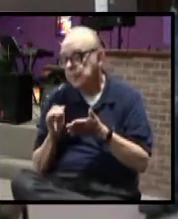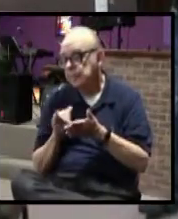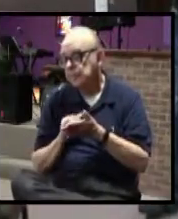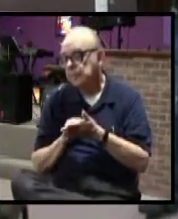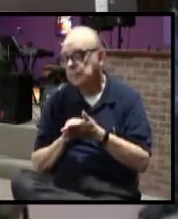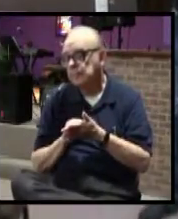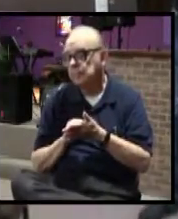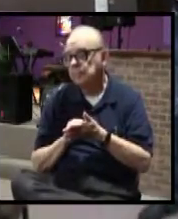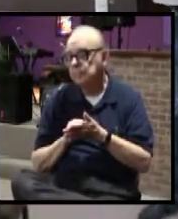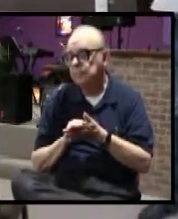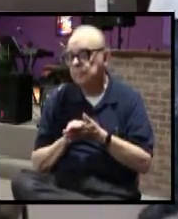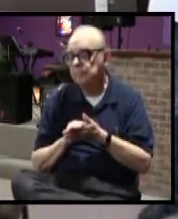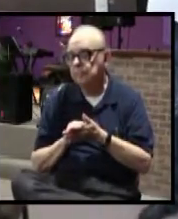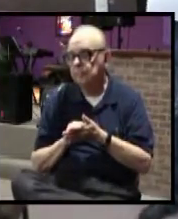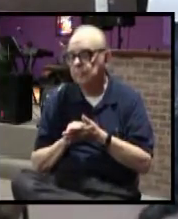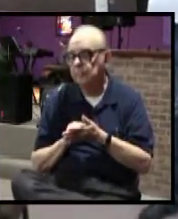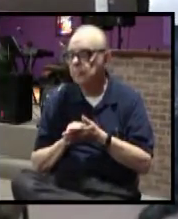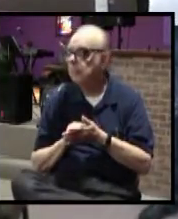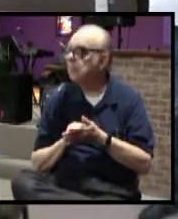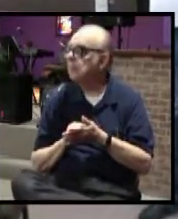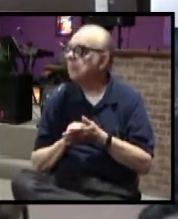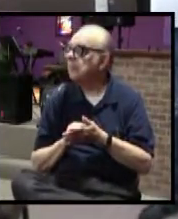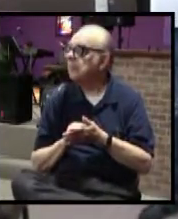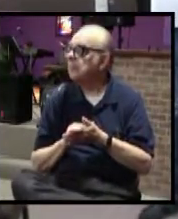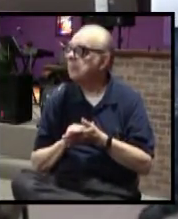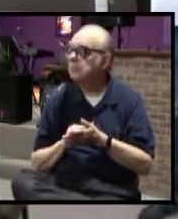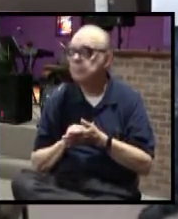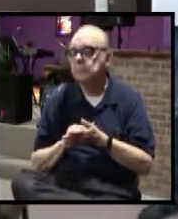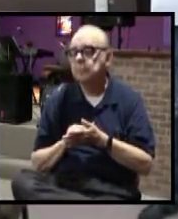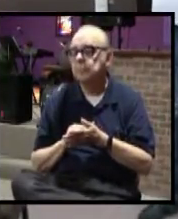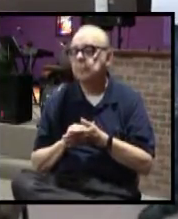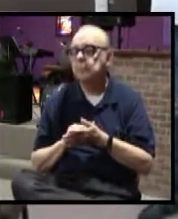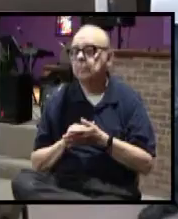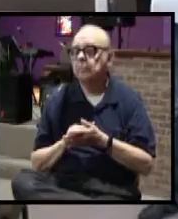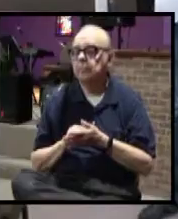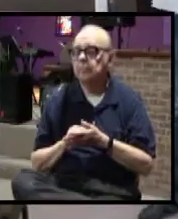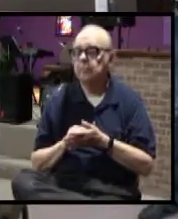and published.